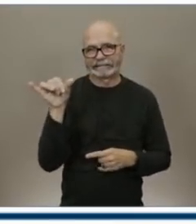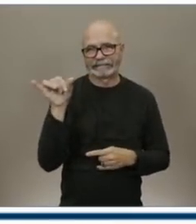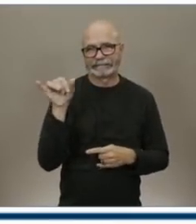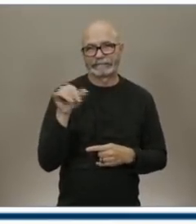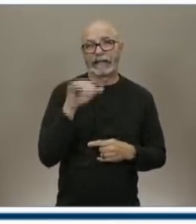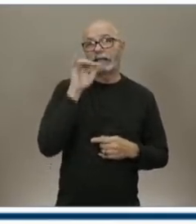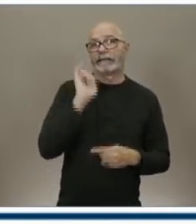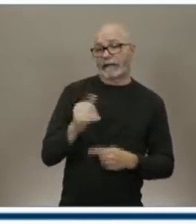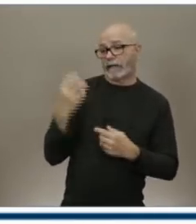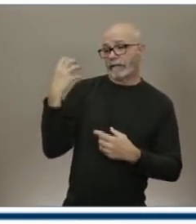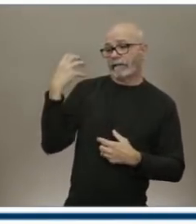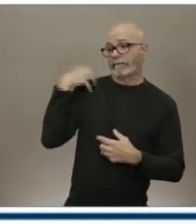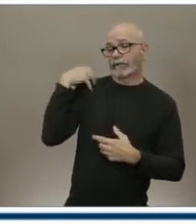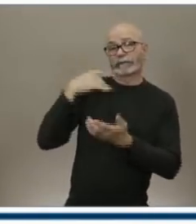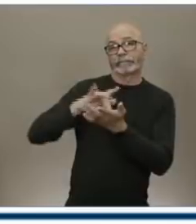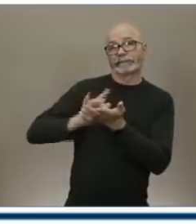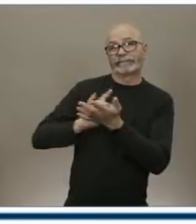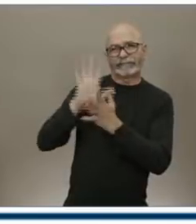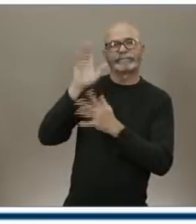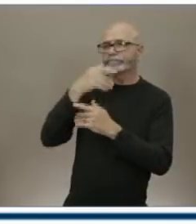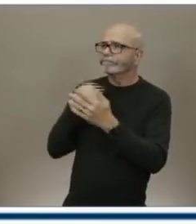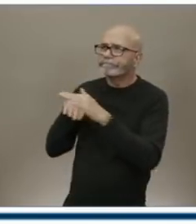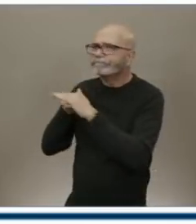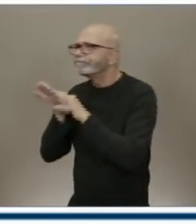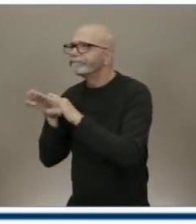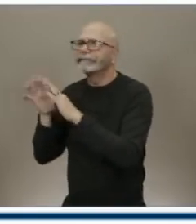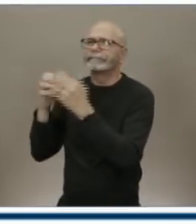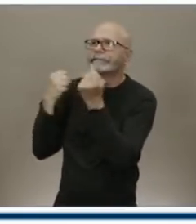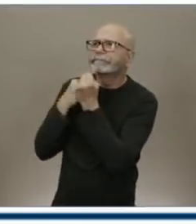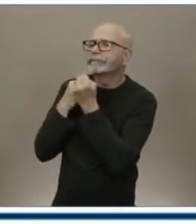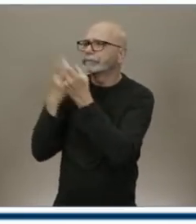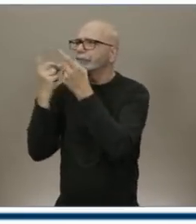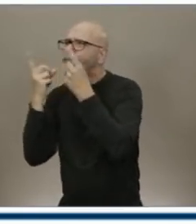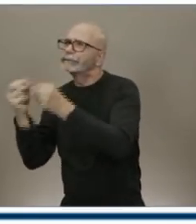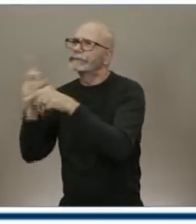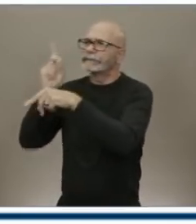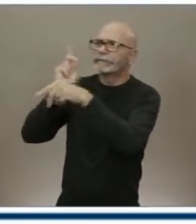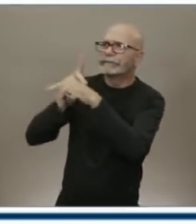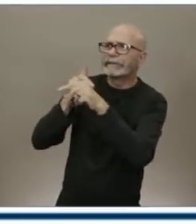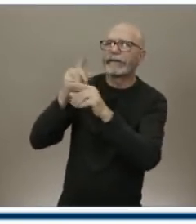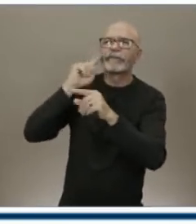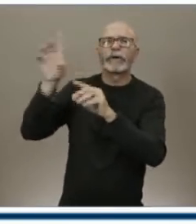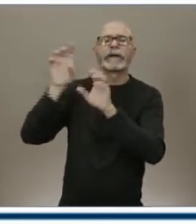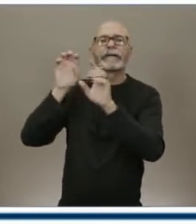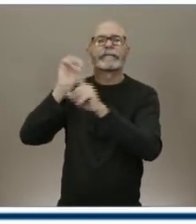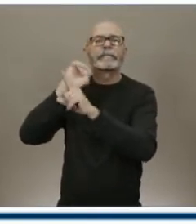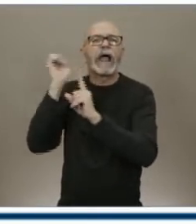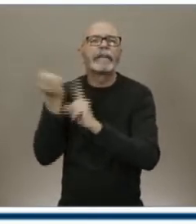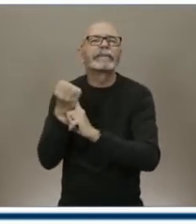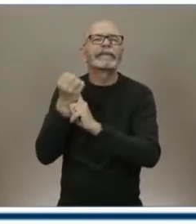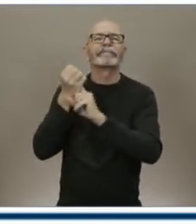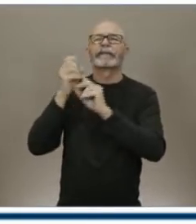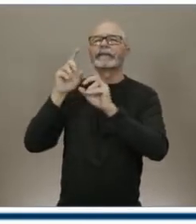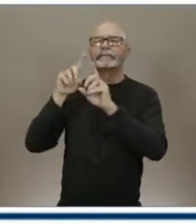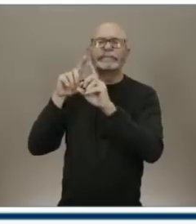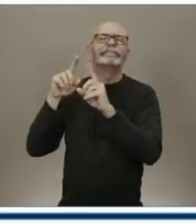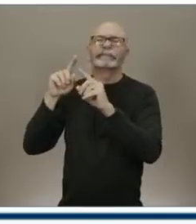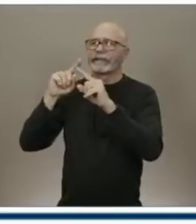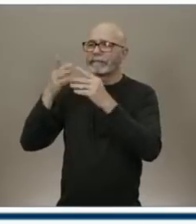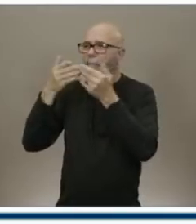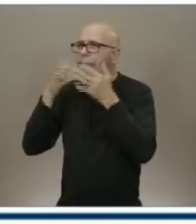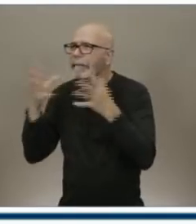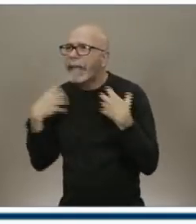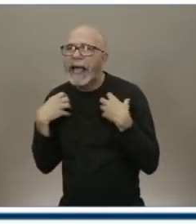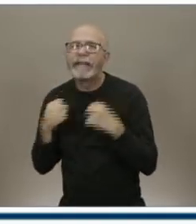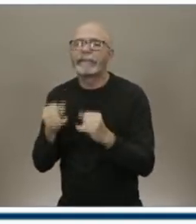the response, along with NSHA Public Health and the Department of Environment Public Health Inspectors. And we're working very closely